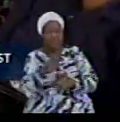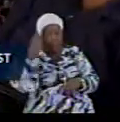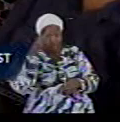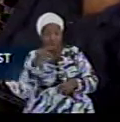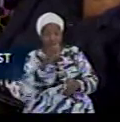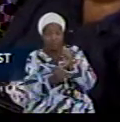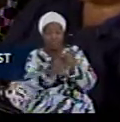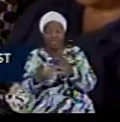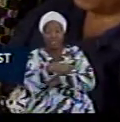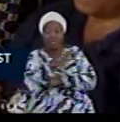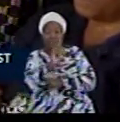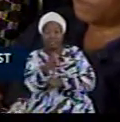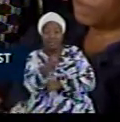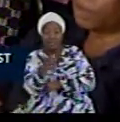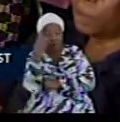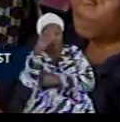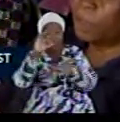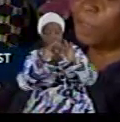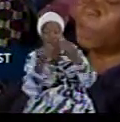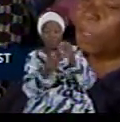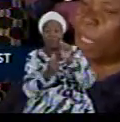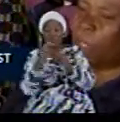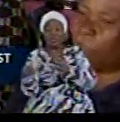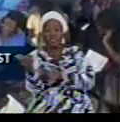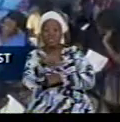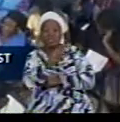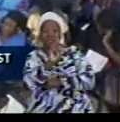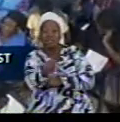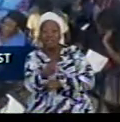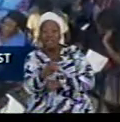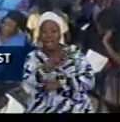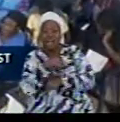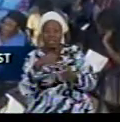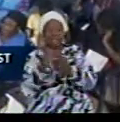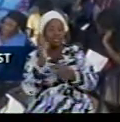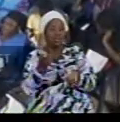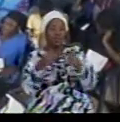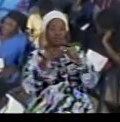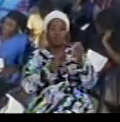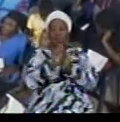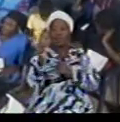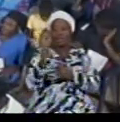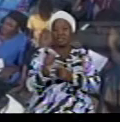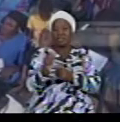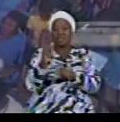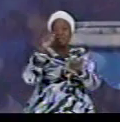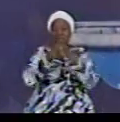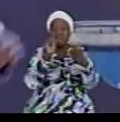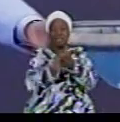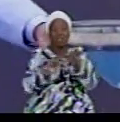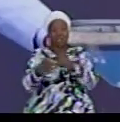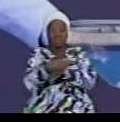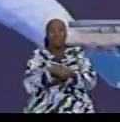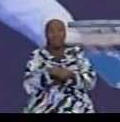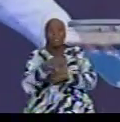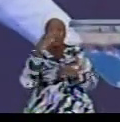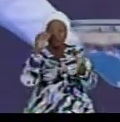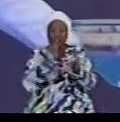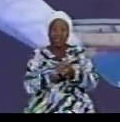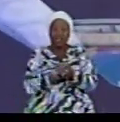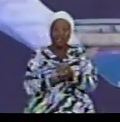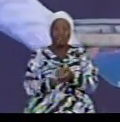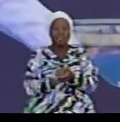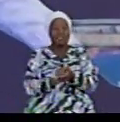day? For your family, which day? And it shall come to pass in that day that